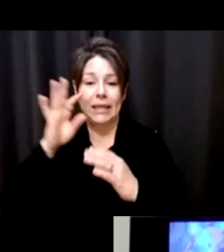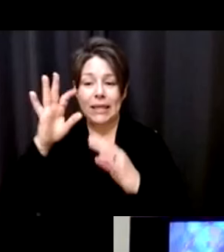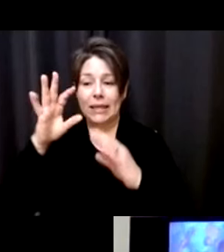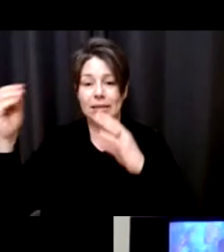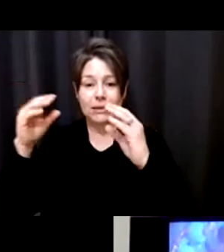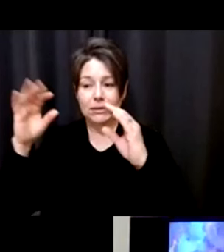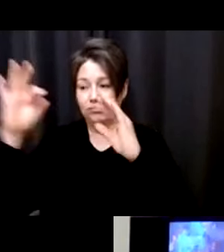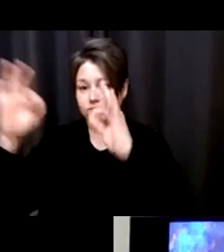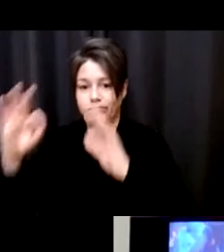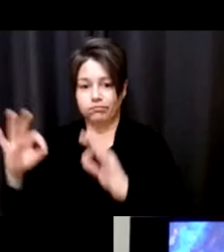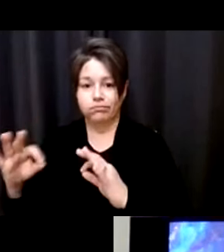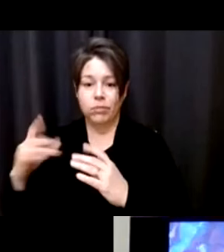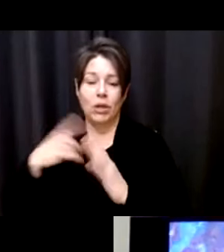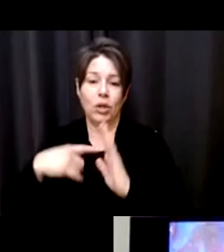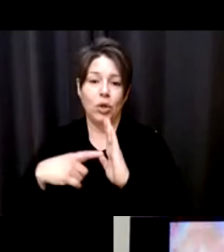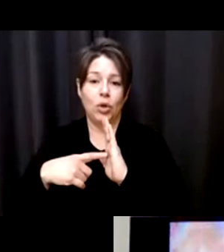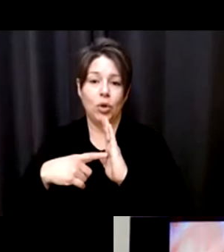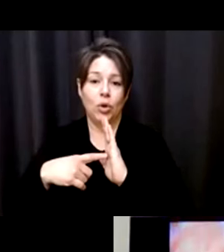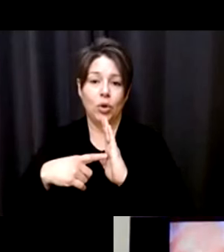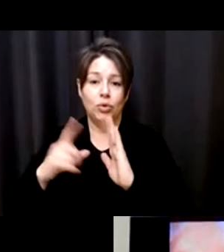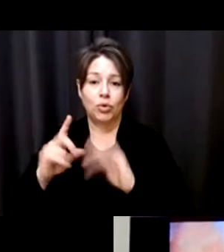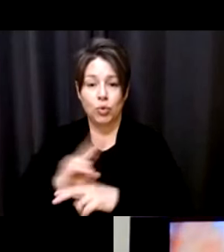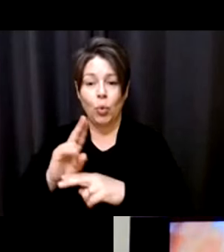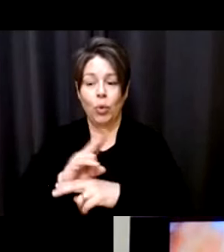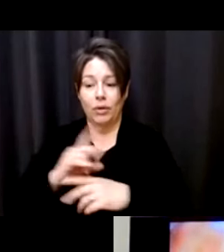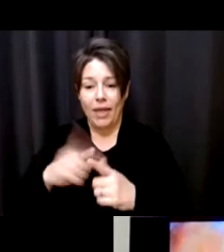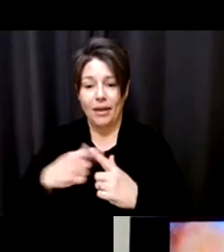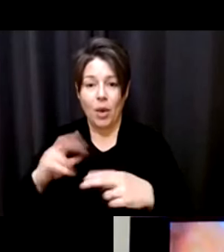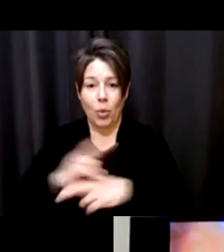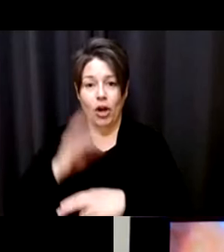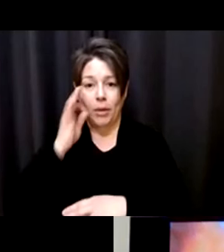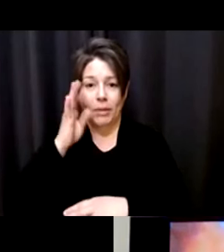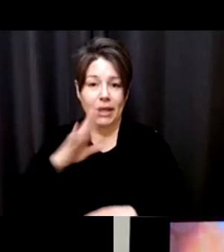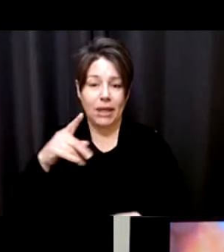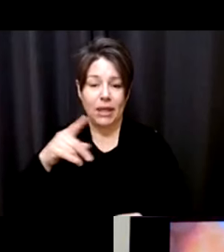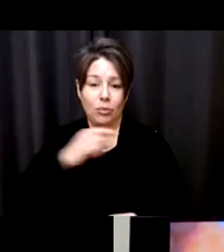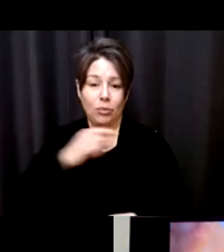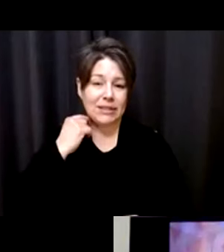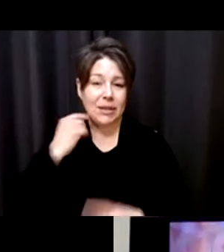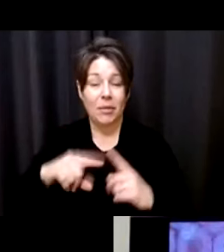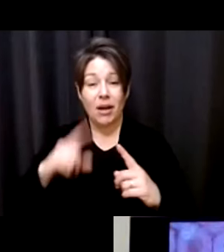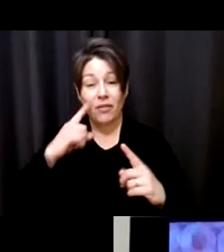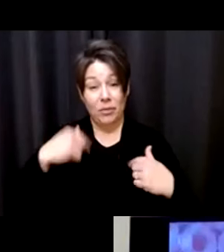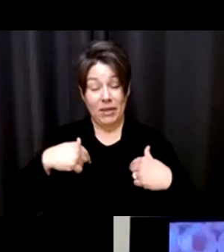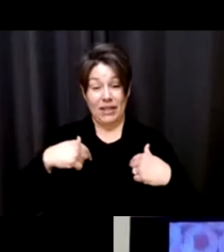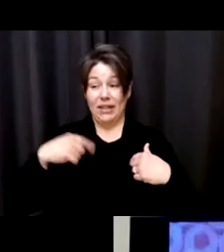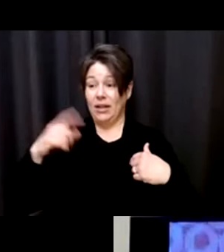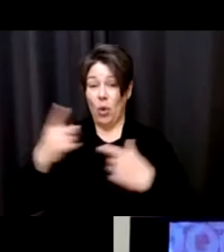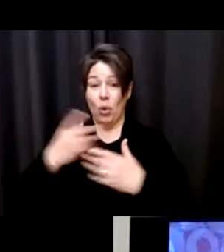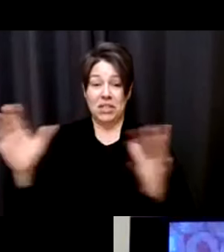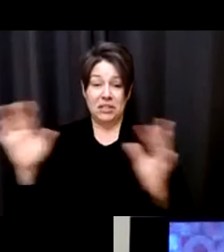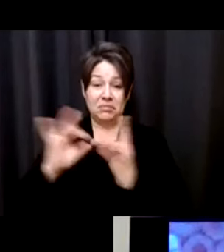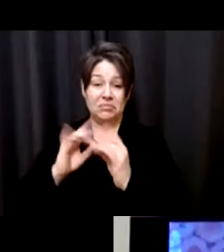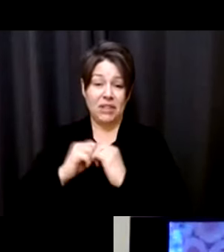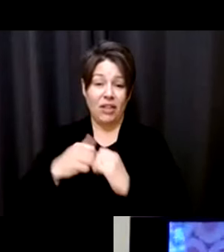know, to kind of wear the bee priestess. But for me, I just kind of pushed those two things together and